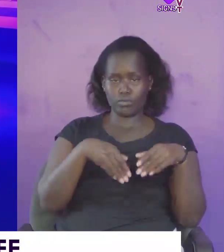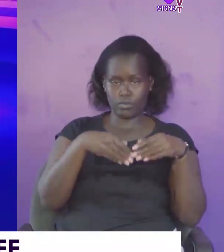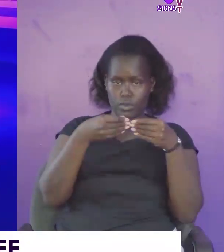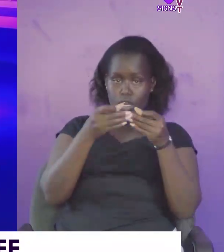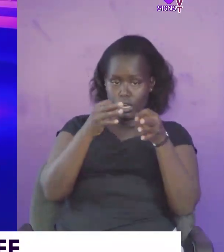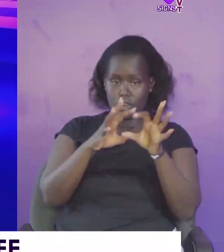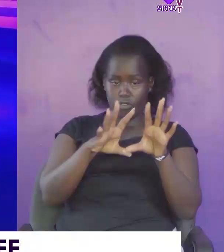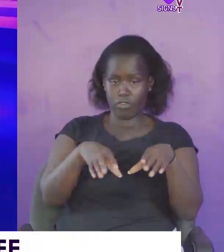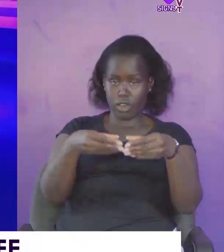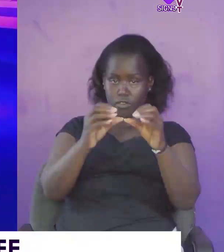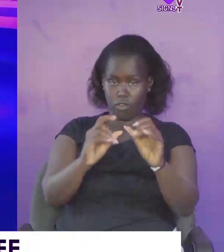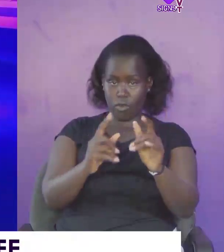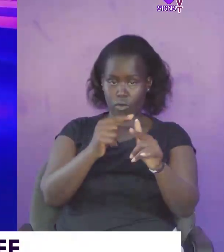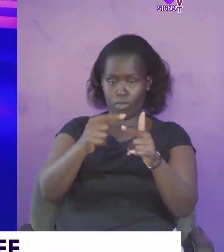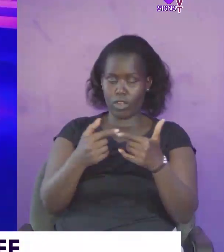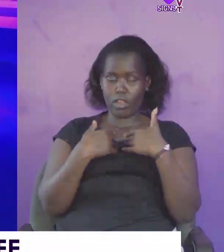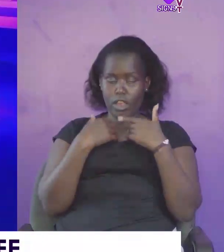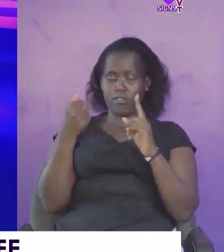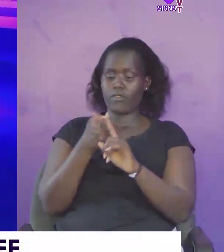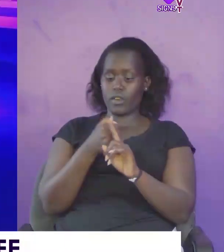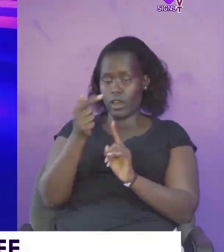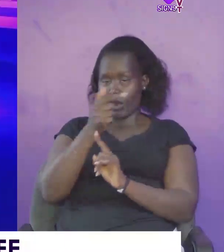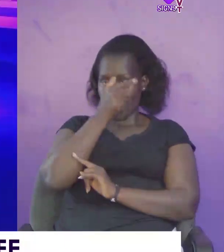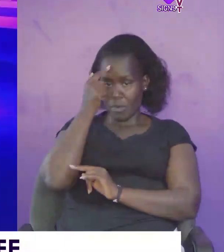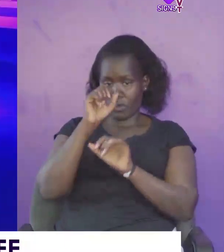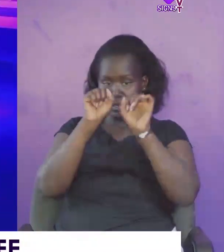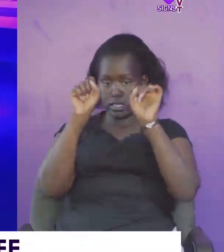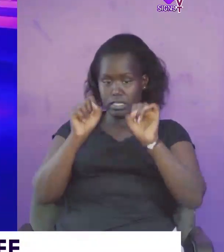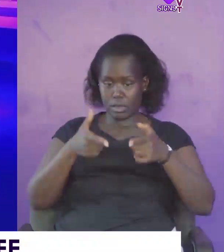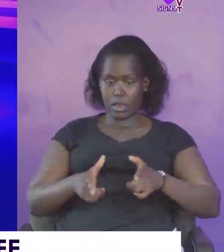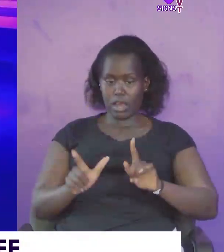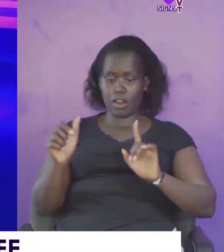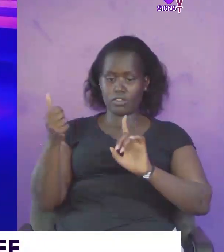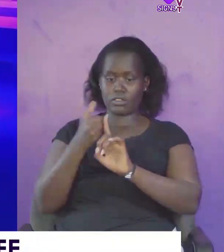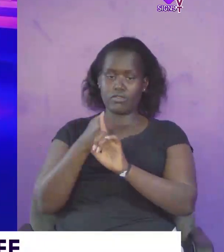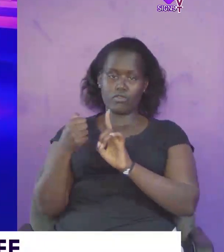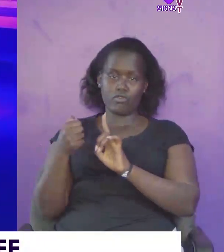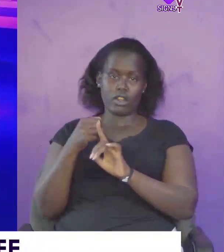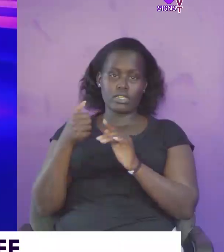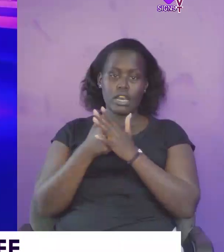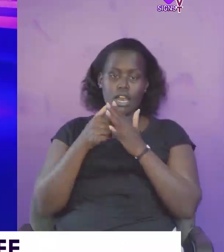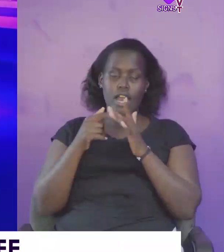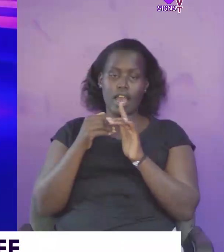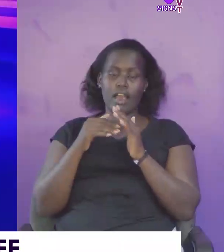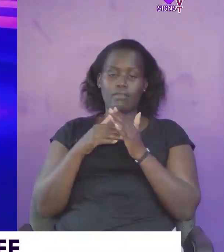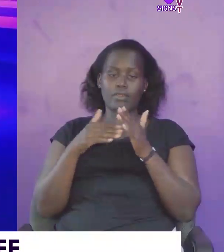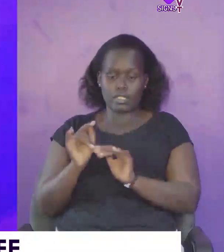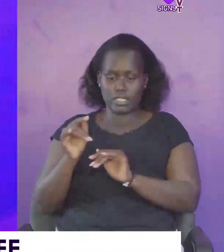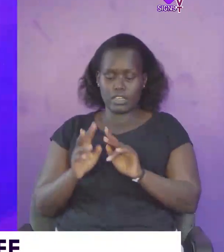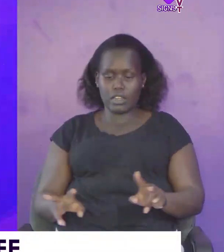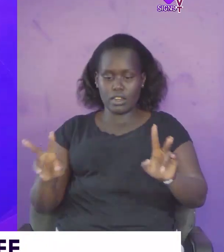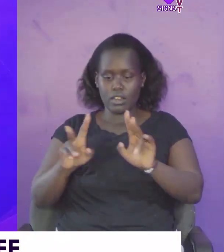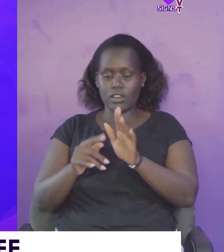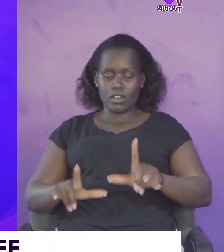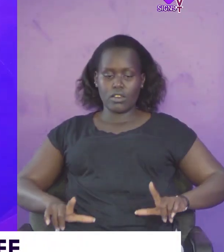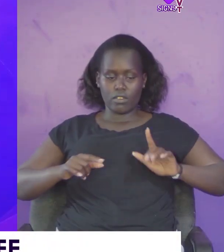have providence, they resort to violence. Why? Because the system allows violence Let's hold it there. against the opposite sex. Can